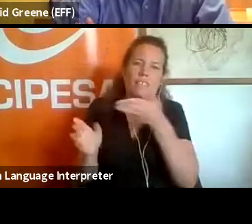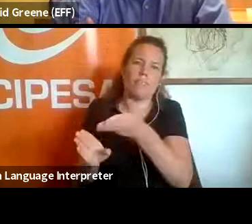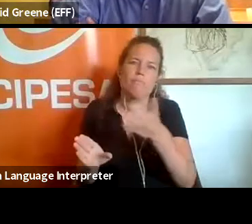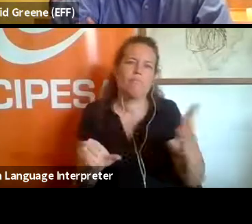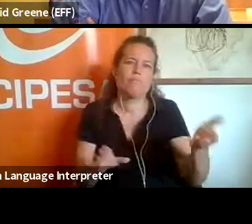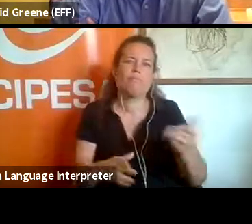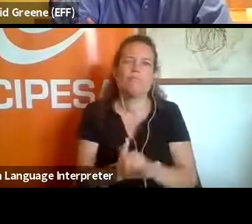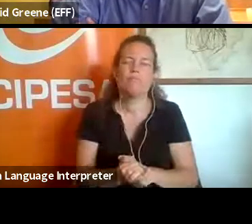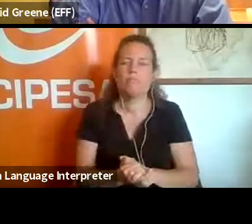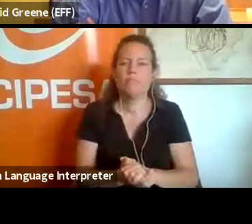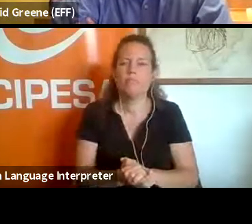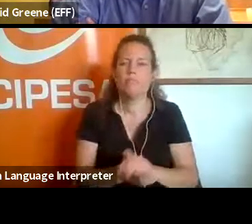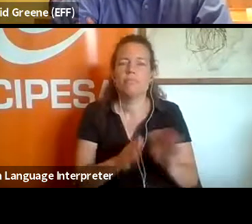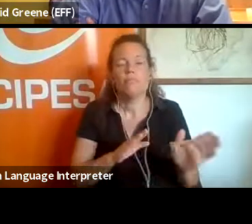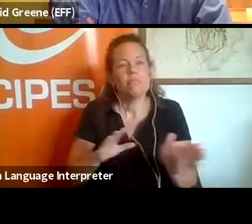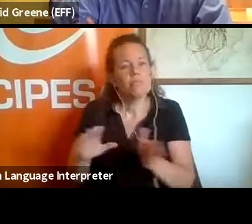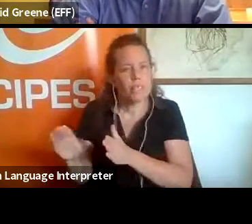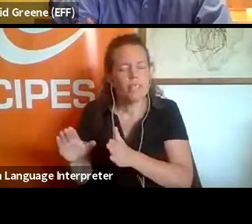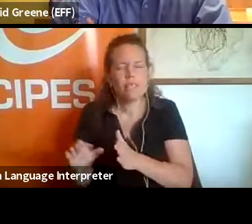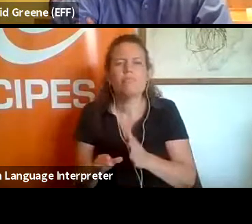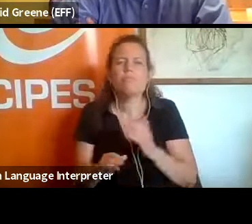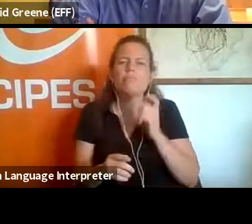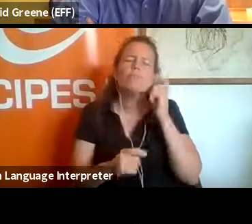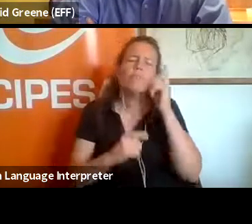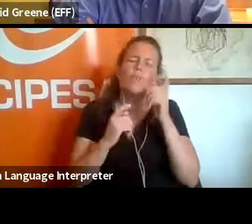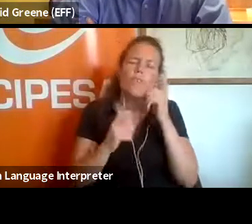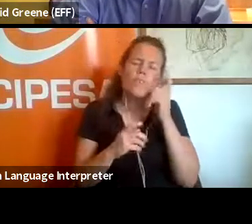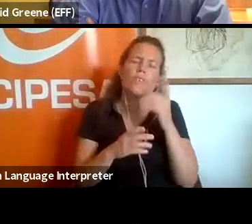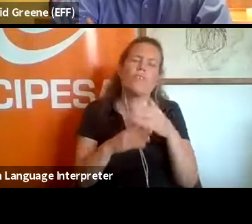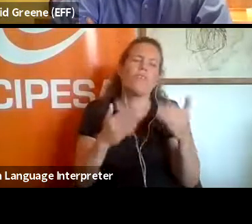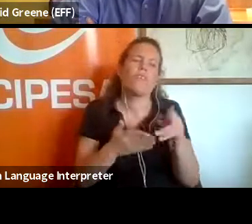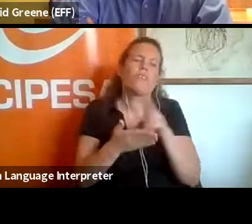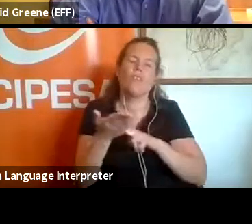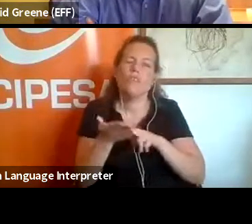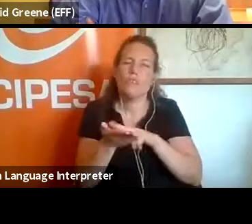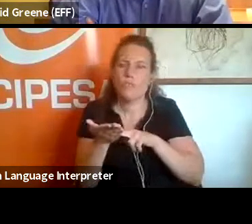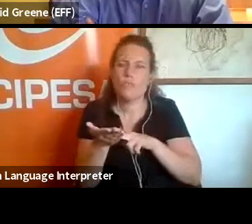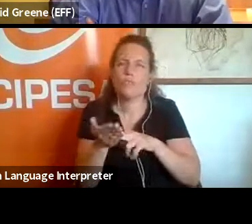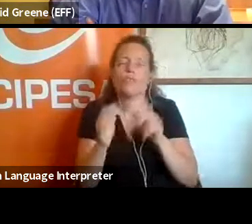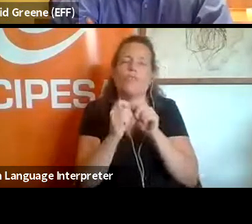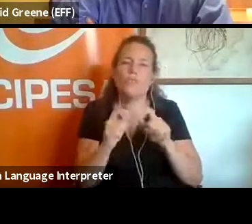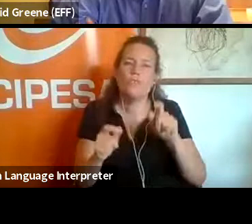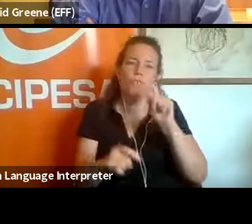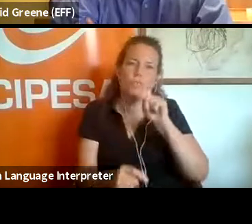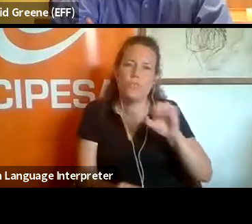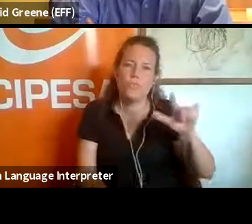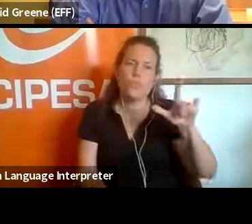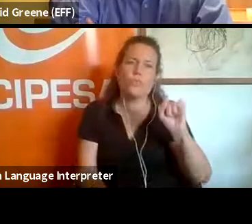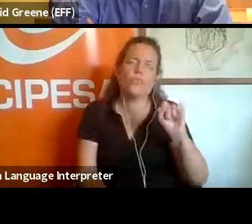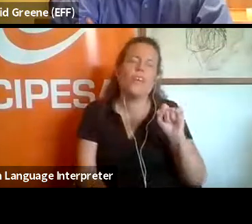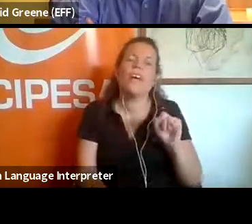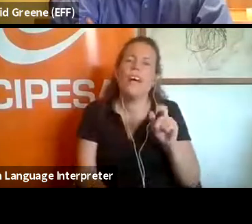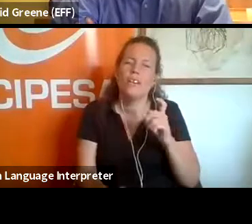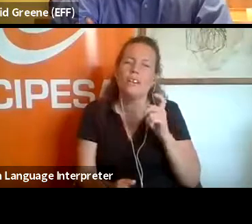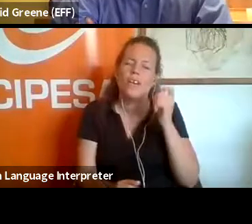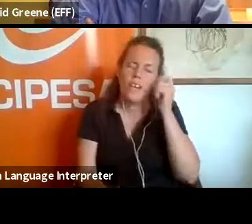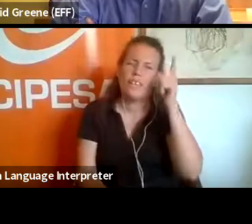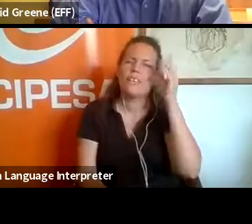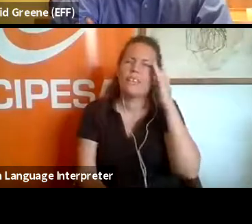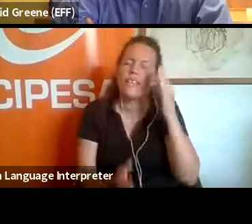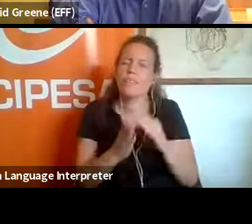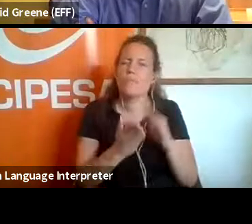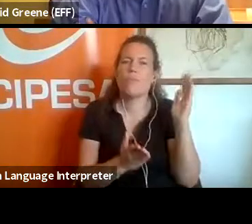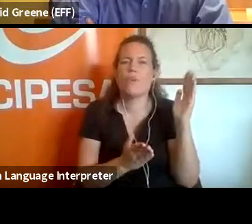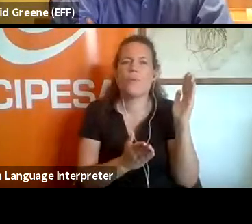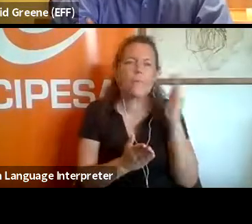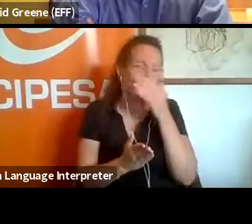The concern regarding the use of automated tools and the need to understand more which the